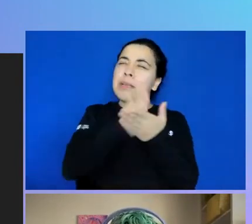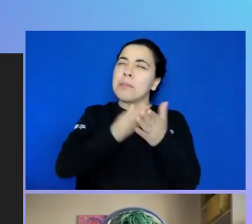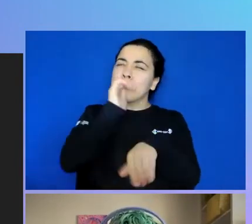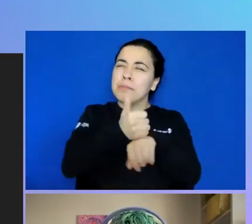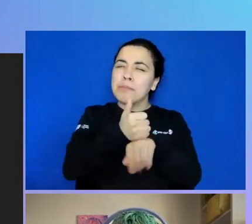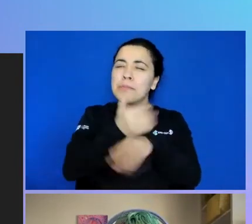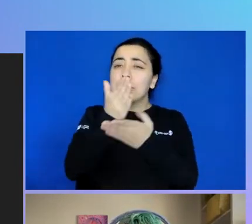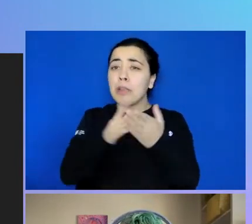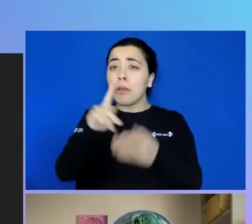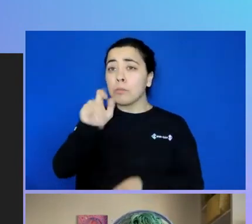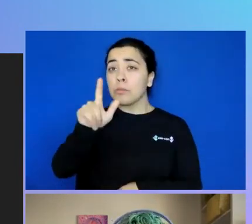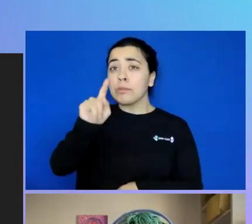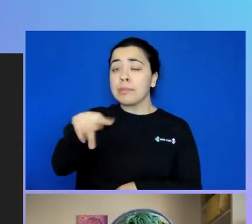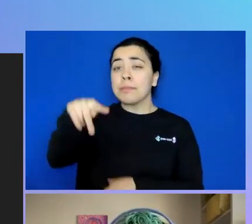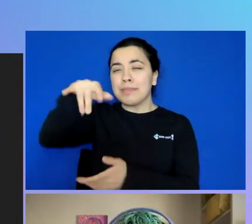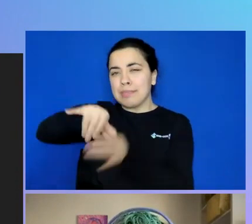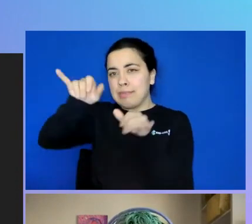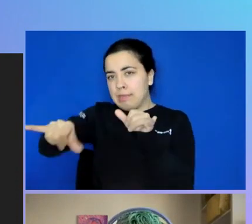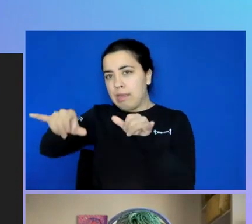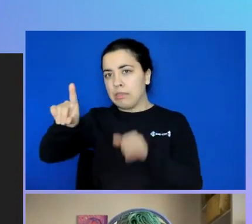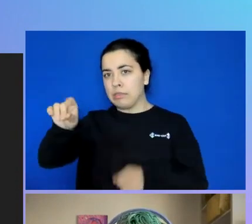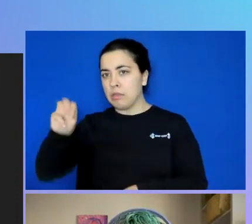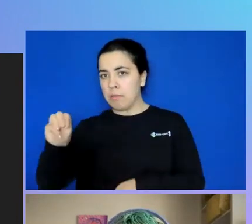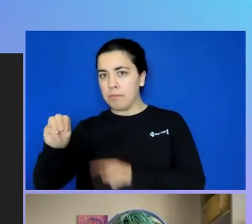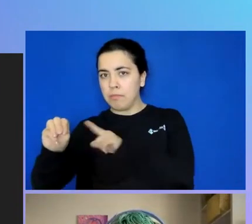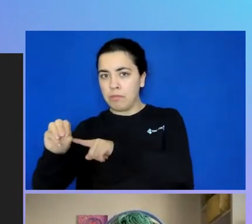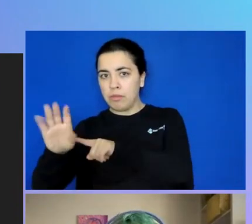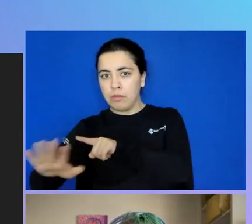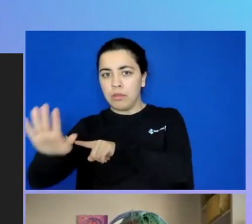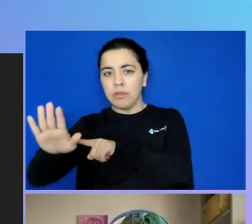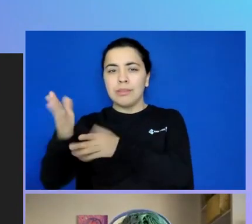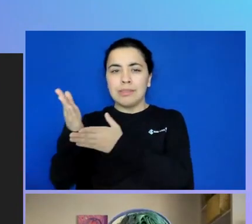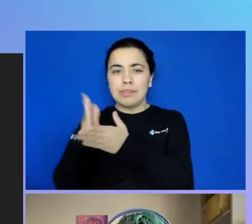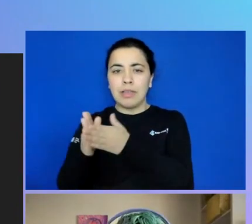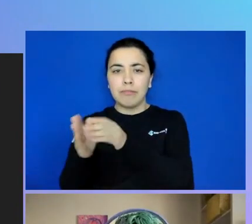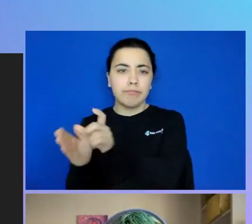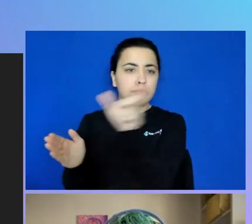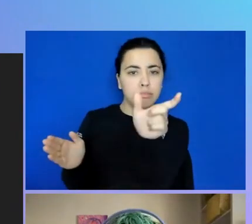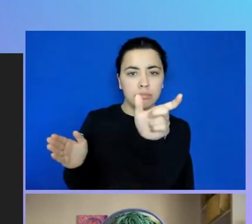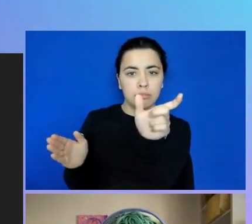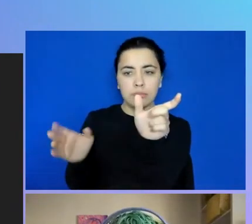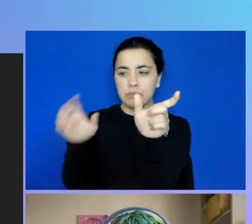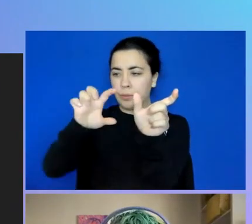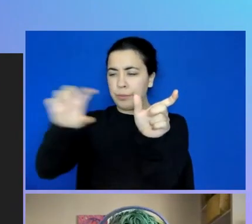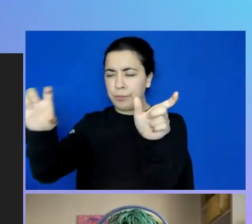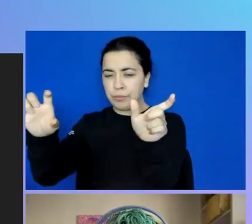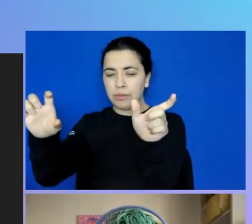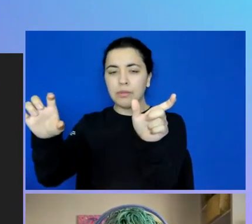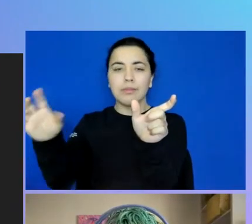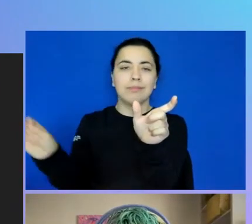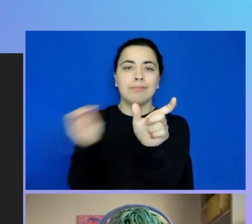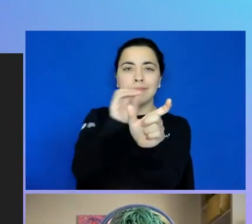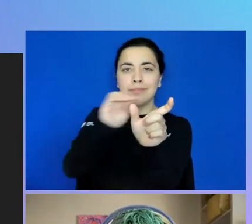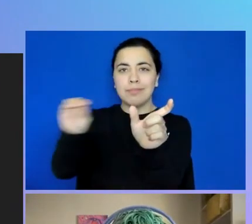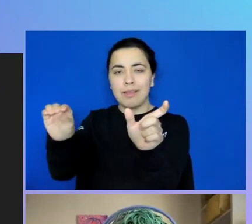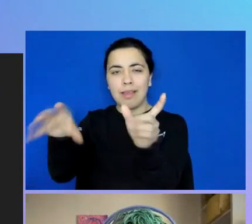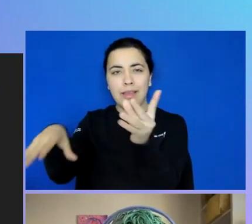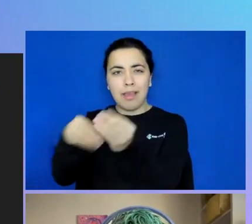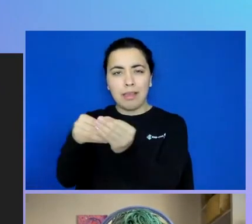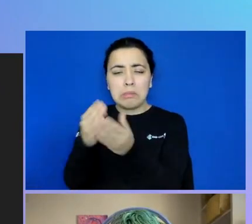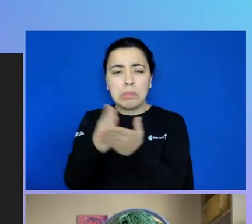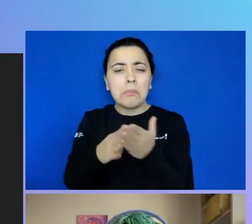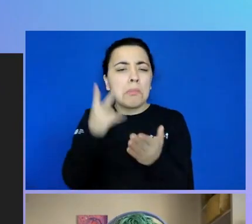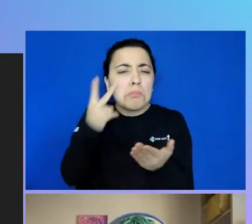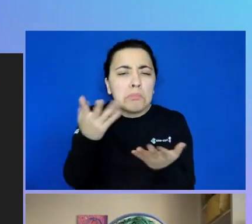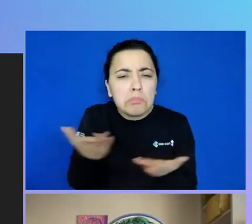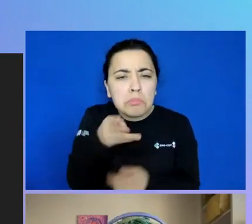remain in the DOM and have a class that hides them, whereas some dynamically are removed and added to the DOM. So in this case, we can see